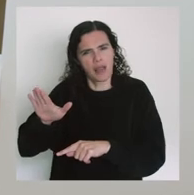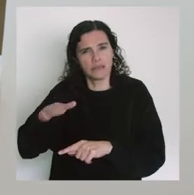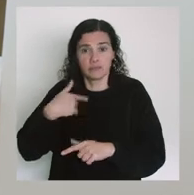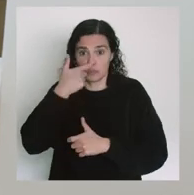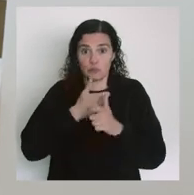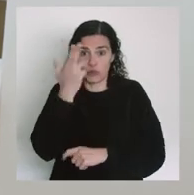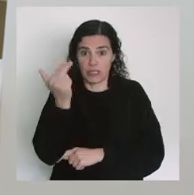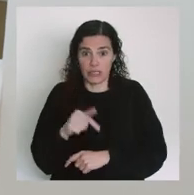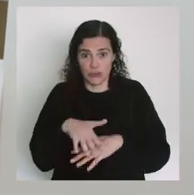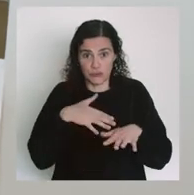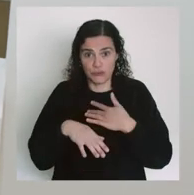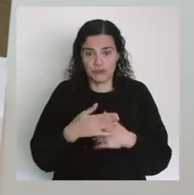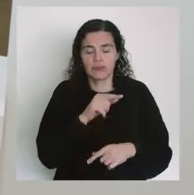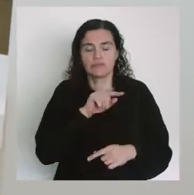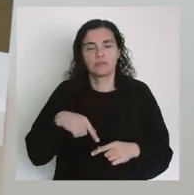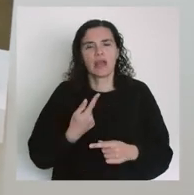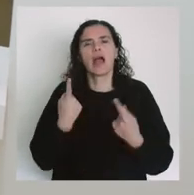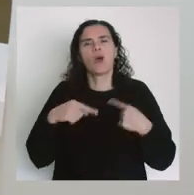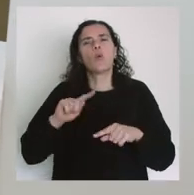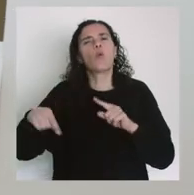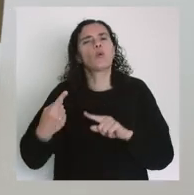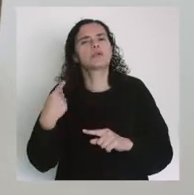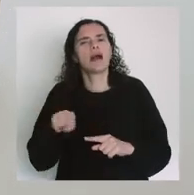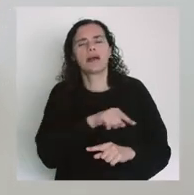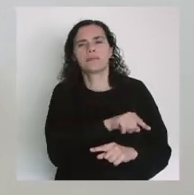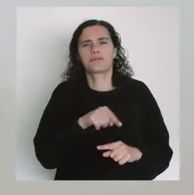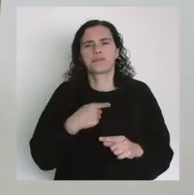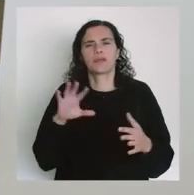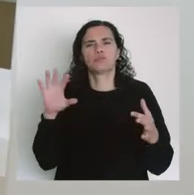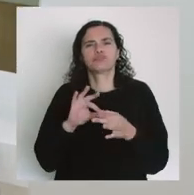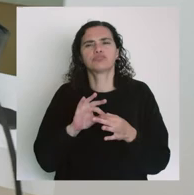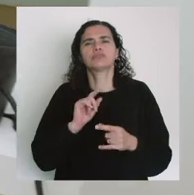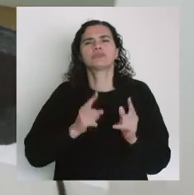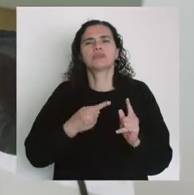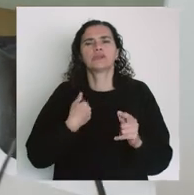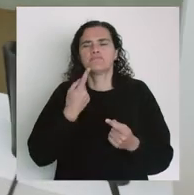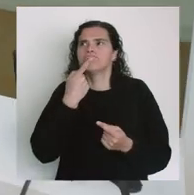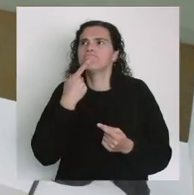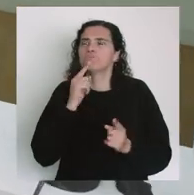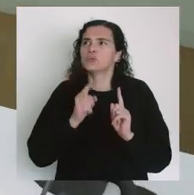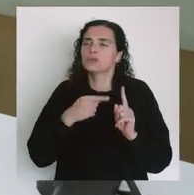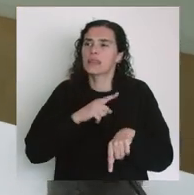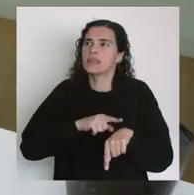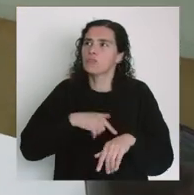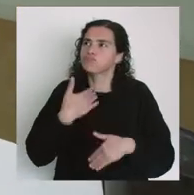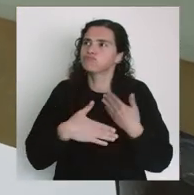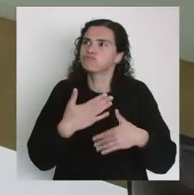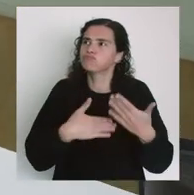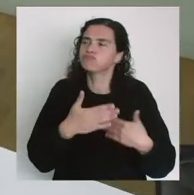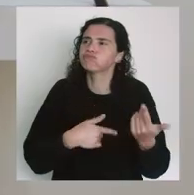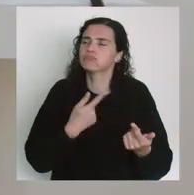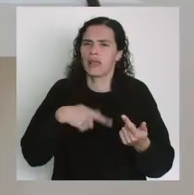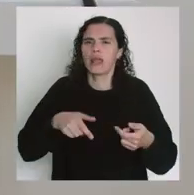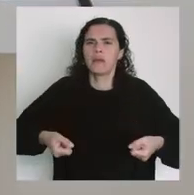the artist have done. You have another one here that is related to this notion of passage of time, which